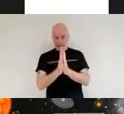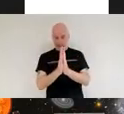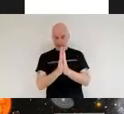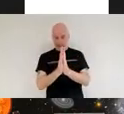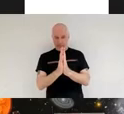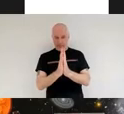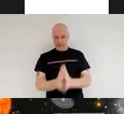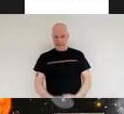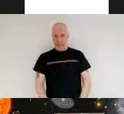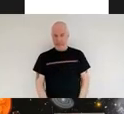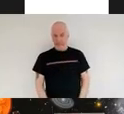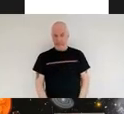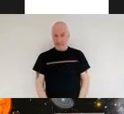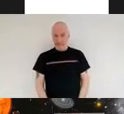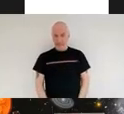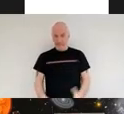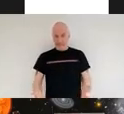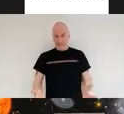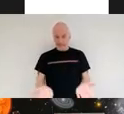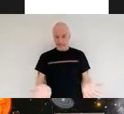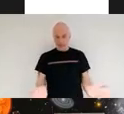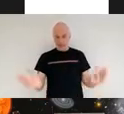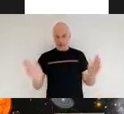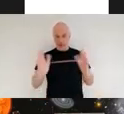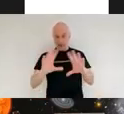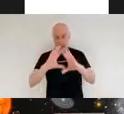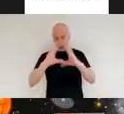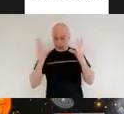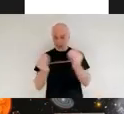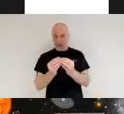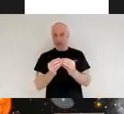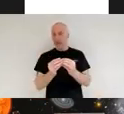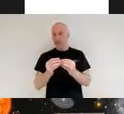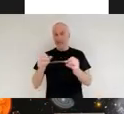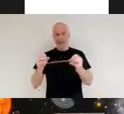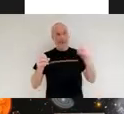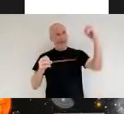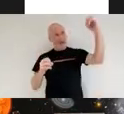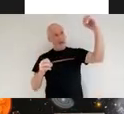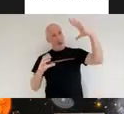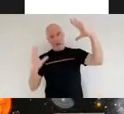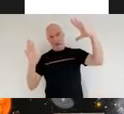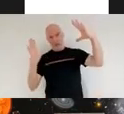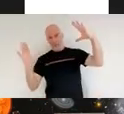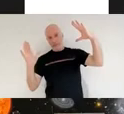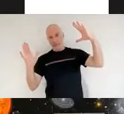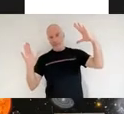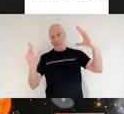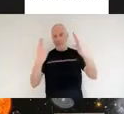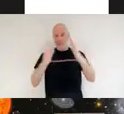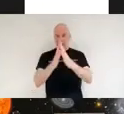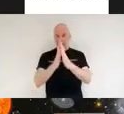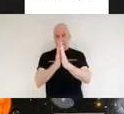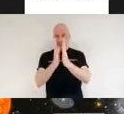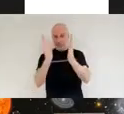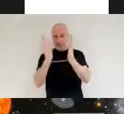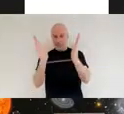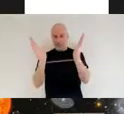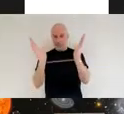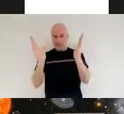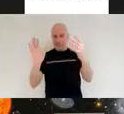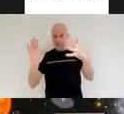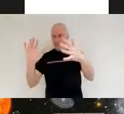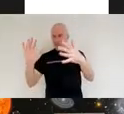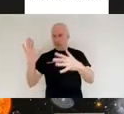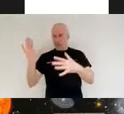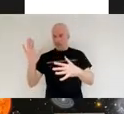so it launched folded up like this everything the sun shield the antenna the telus the actual mirror itself